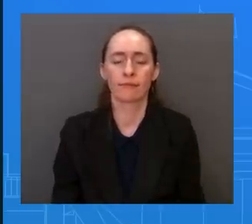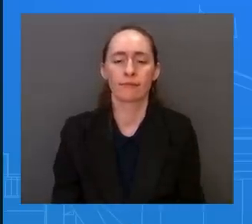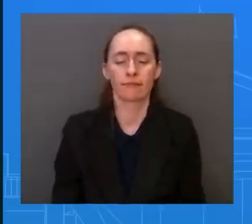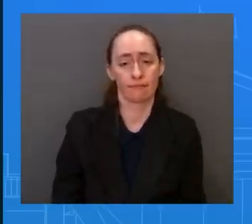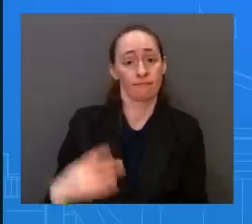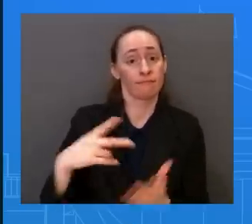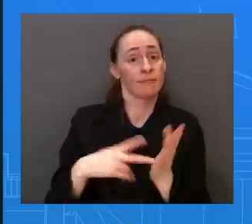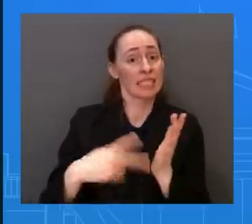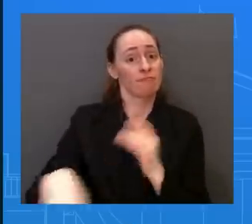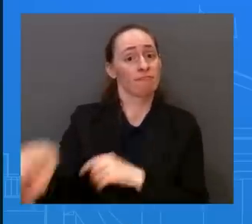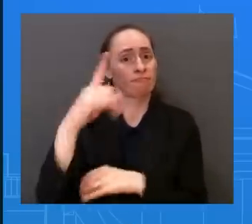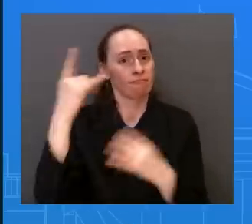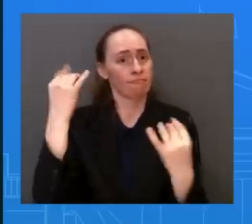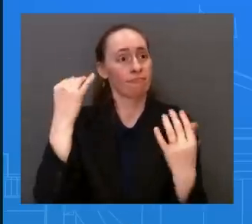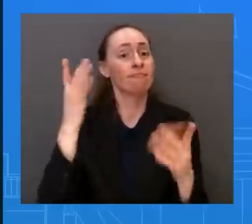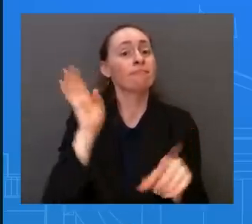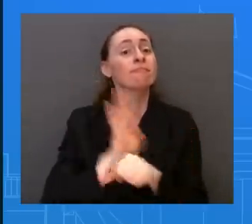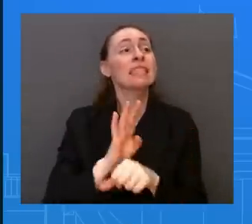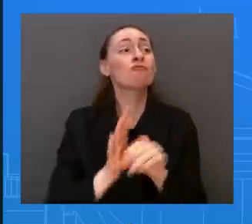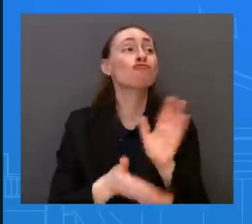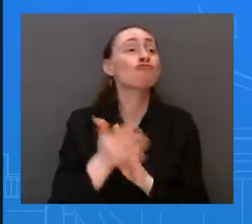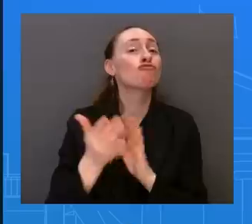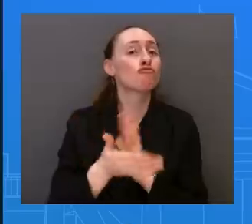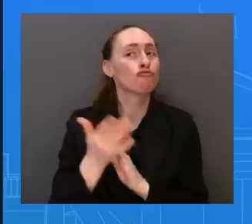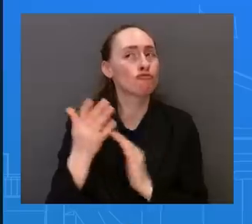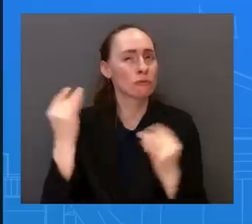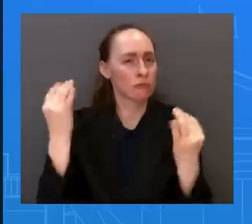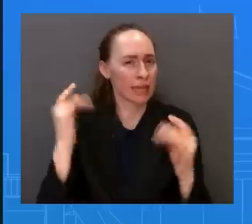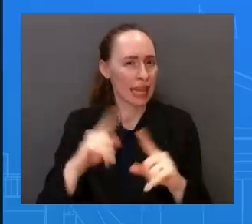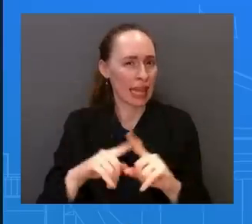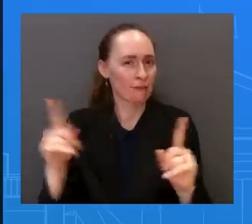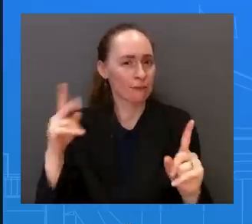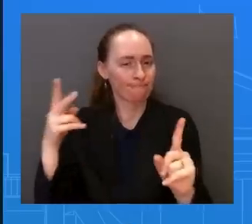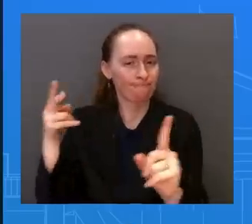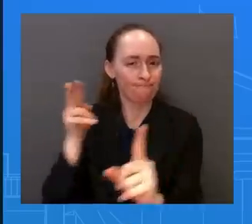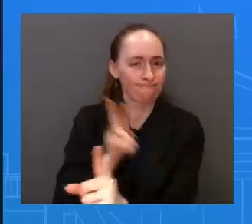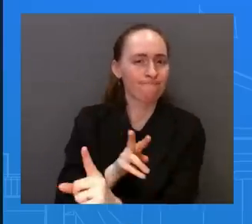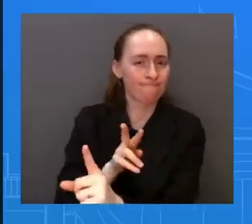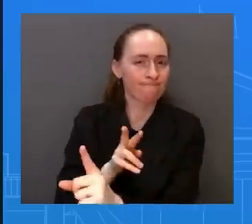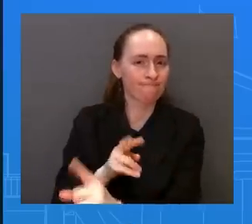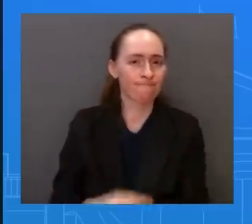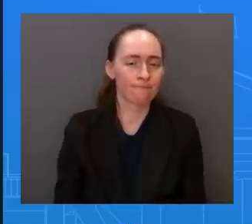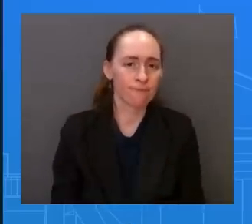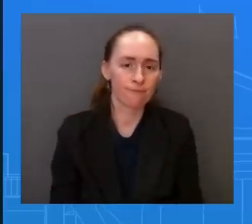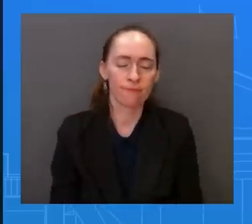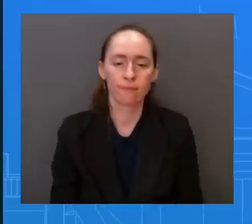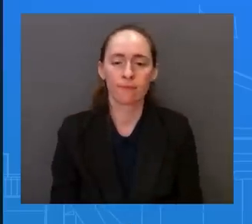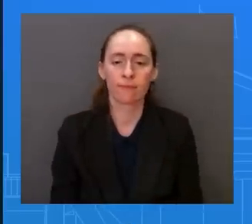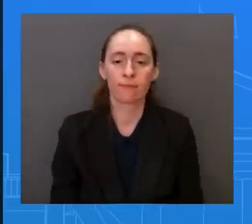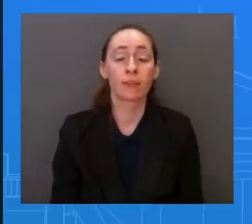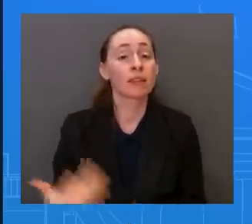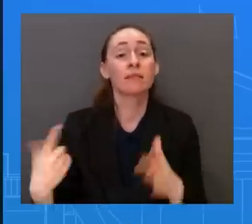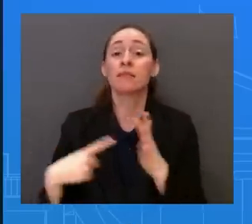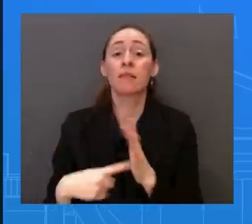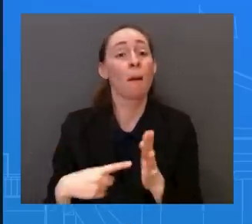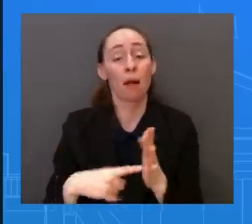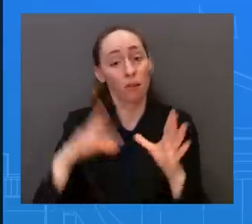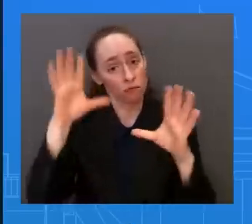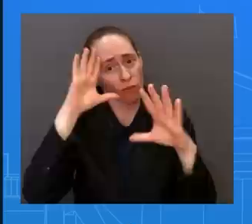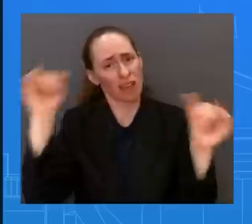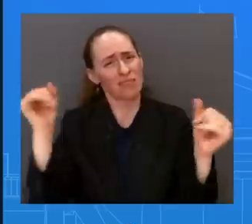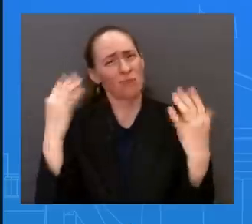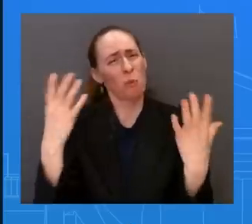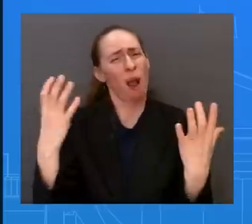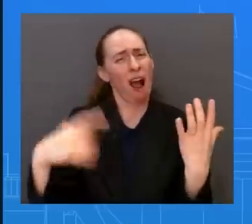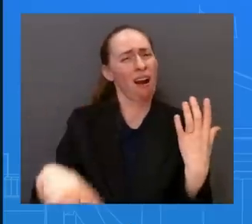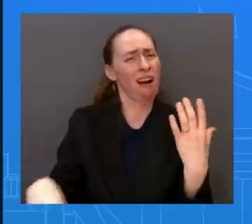the reasons why the president has been so supportive of permitting reform. And while we're looking at the tools we have, the executive tools that we have